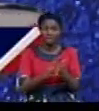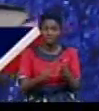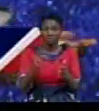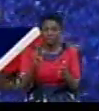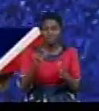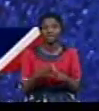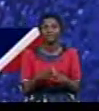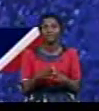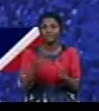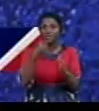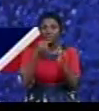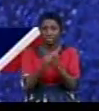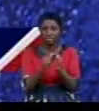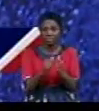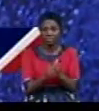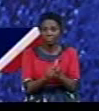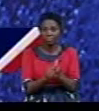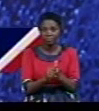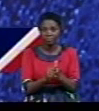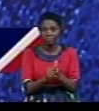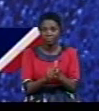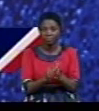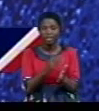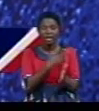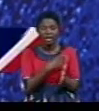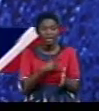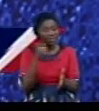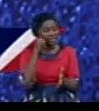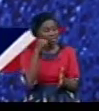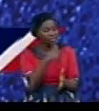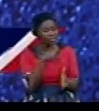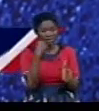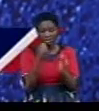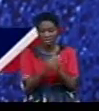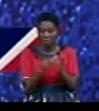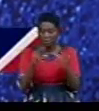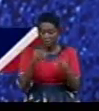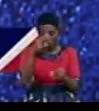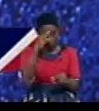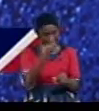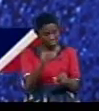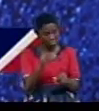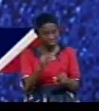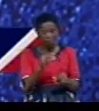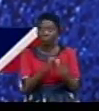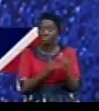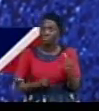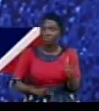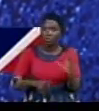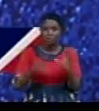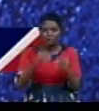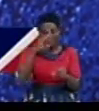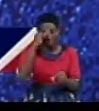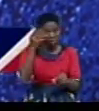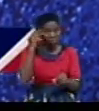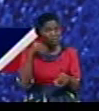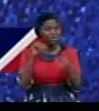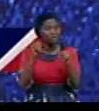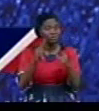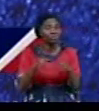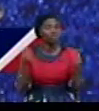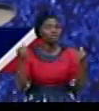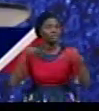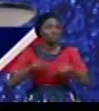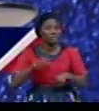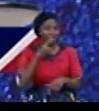says I shall said no man Lord no man has been able to condemn her or throw his stone at her and